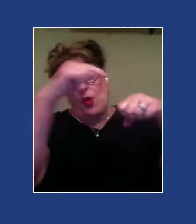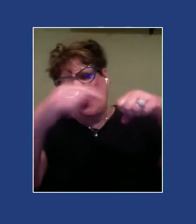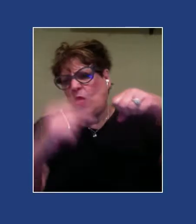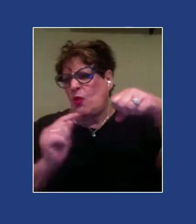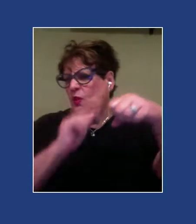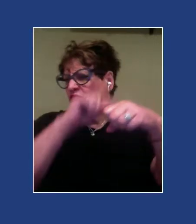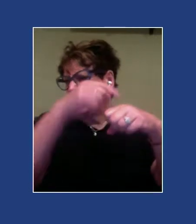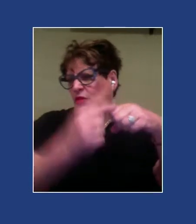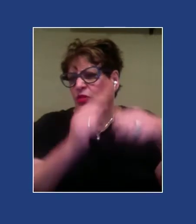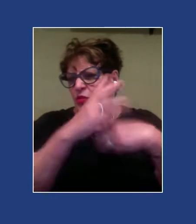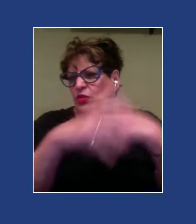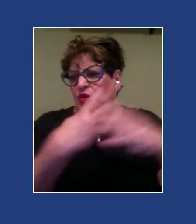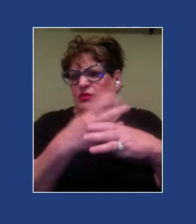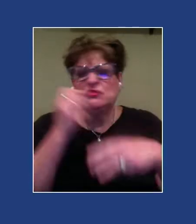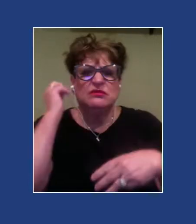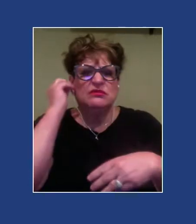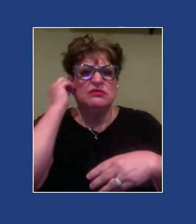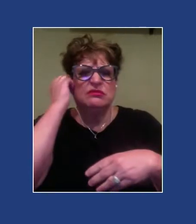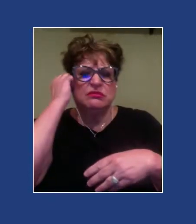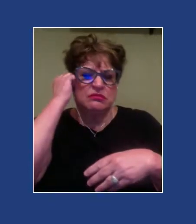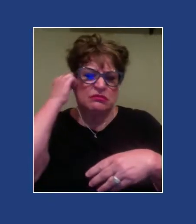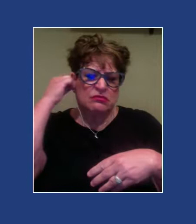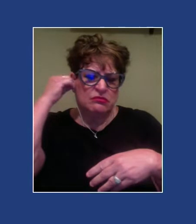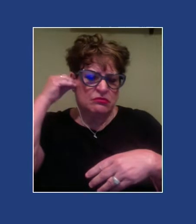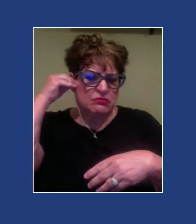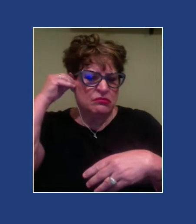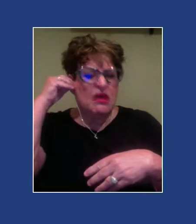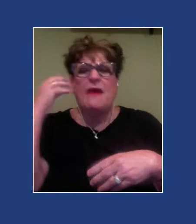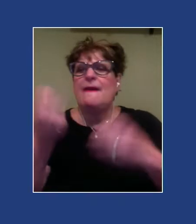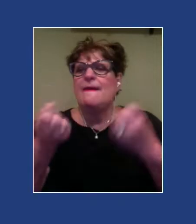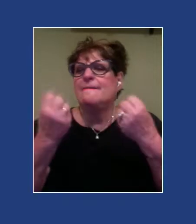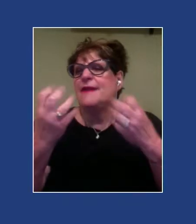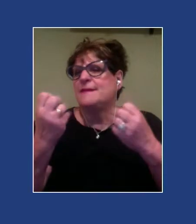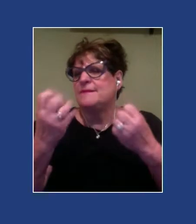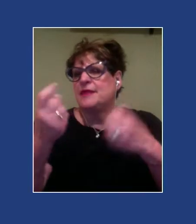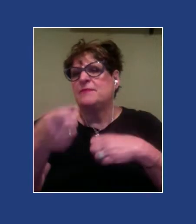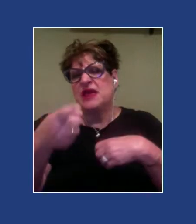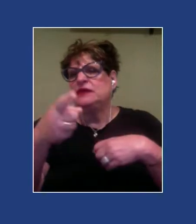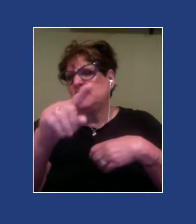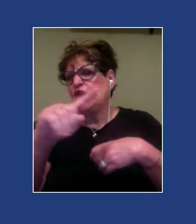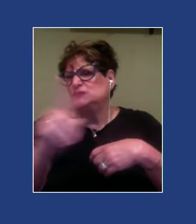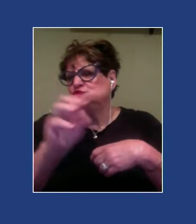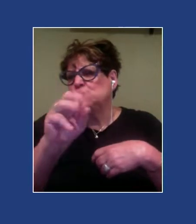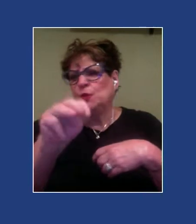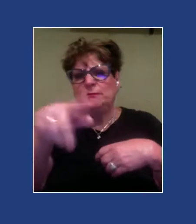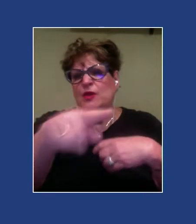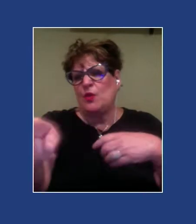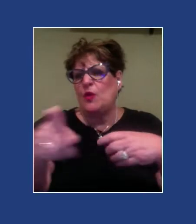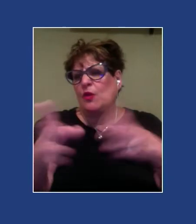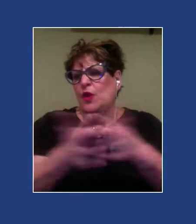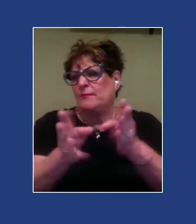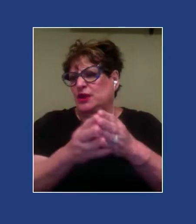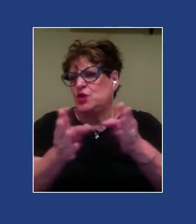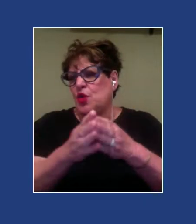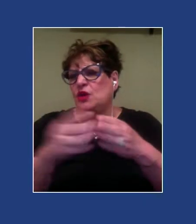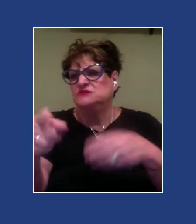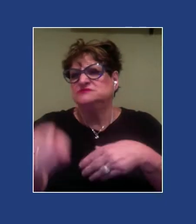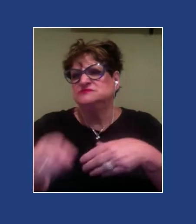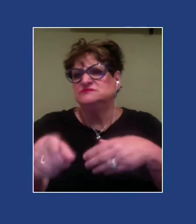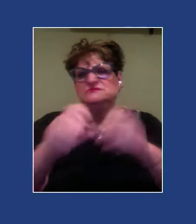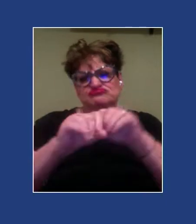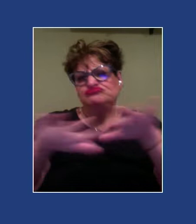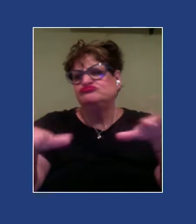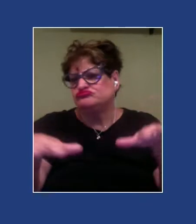by national leaders in this area that are then recorded and available for free on our website and available for continuing education credits. Over 80 best